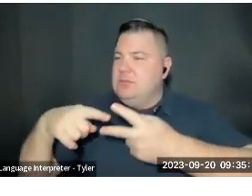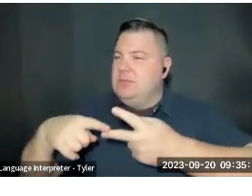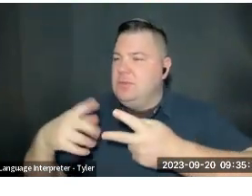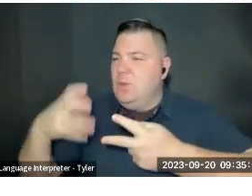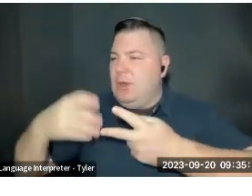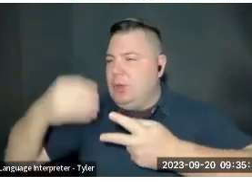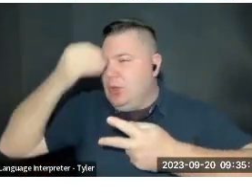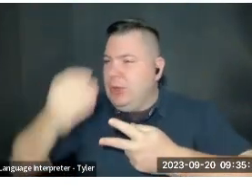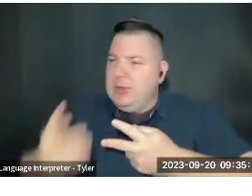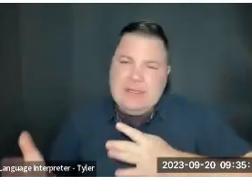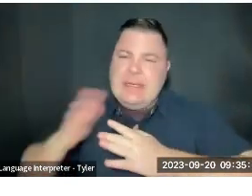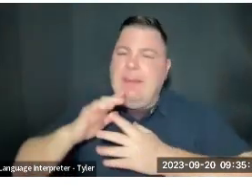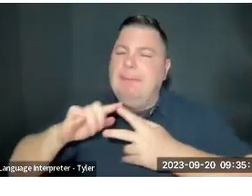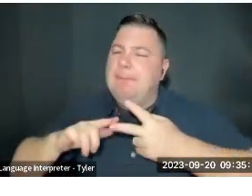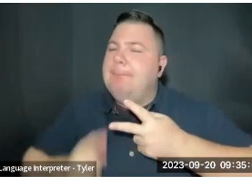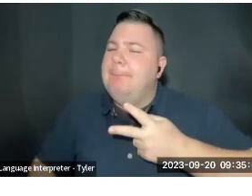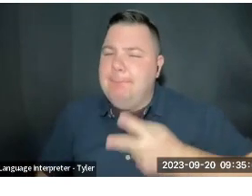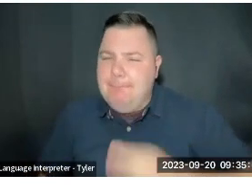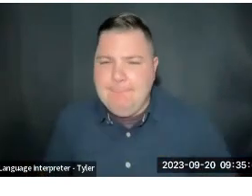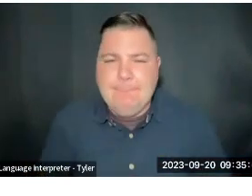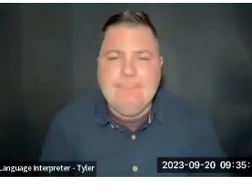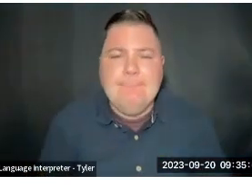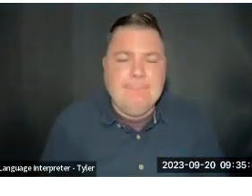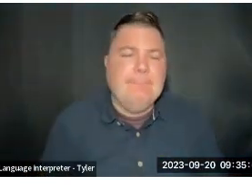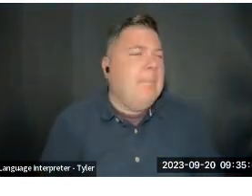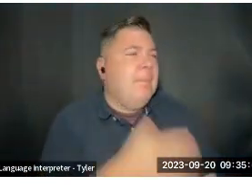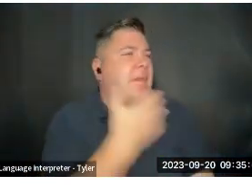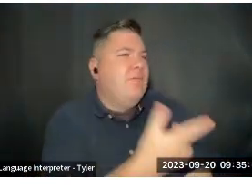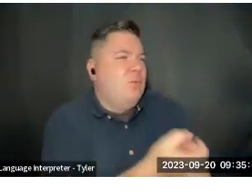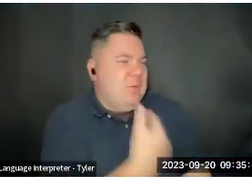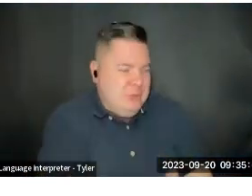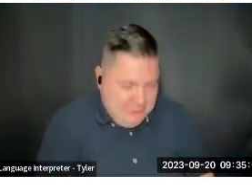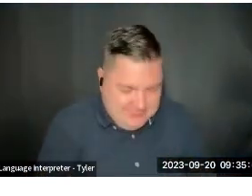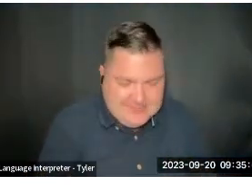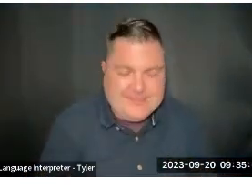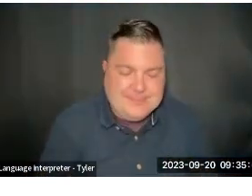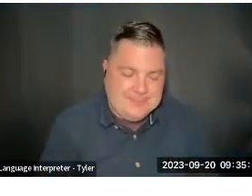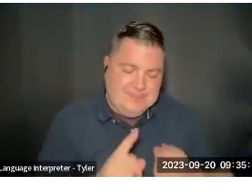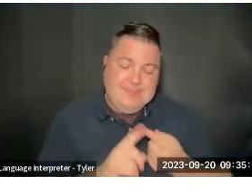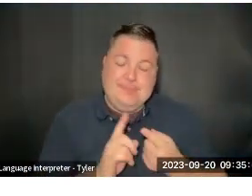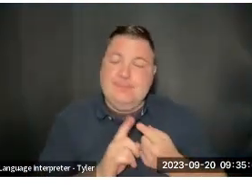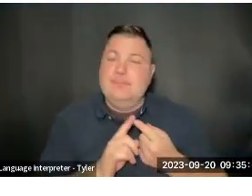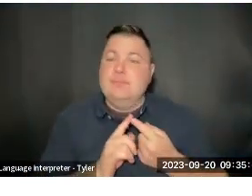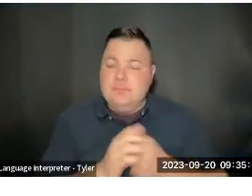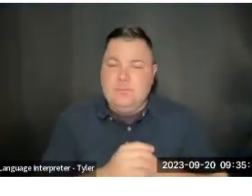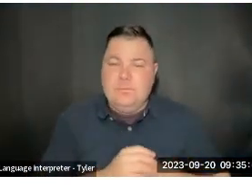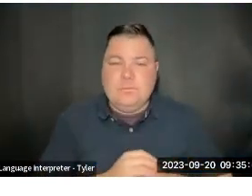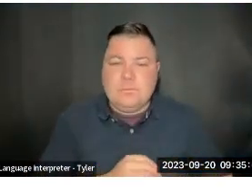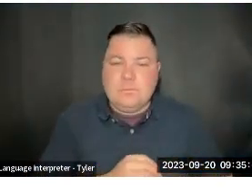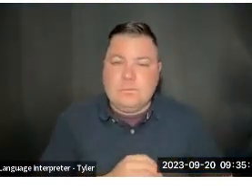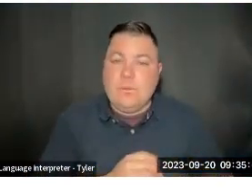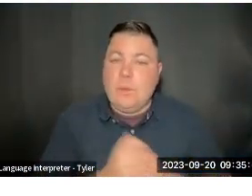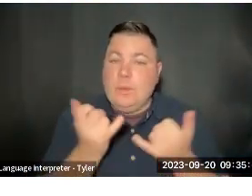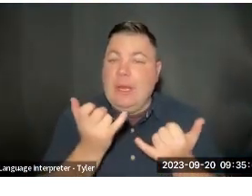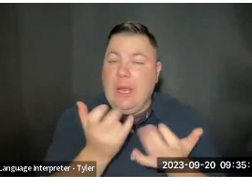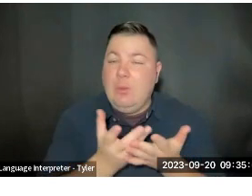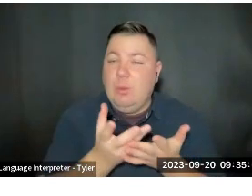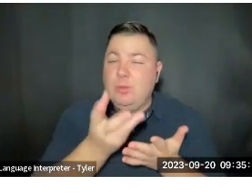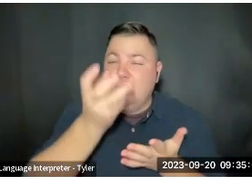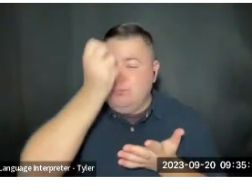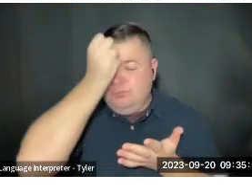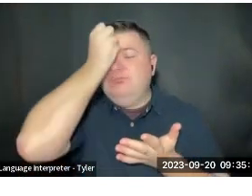Absolutely. Thank you for asking. That's a great question. My biggest takeaway is we would love